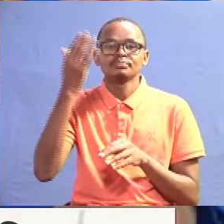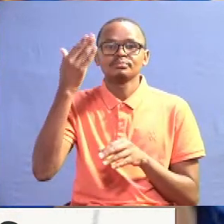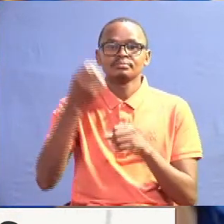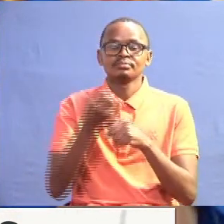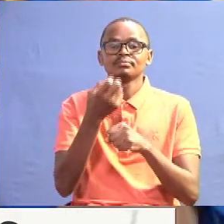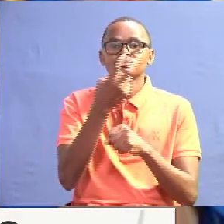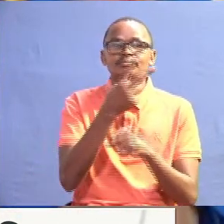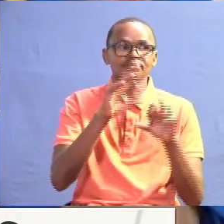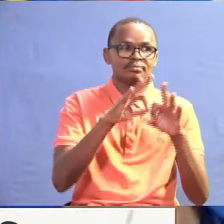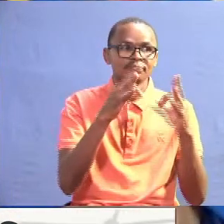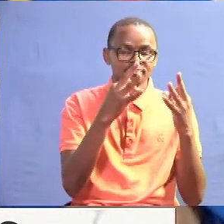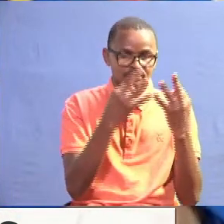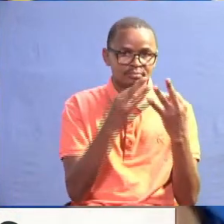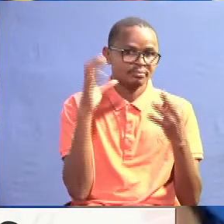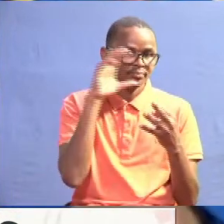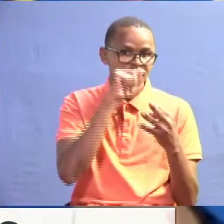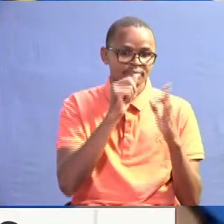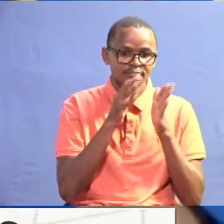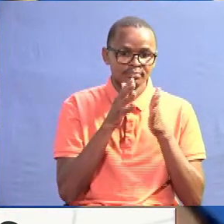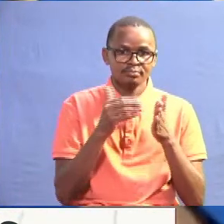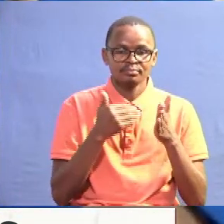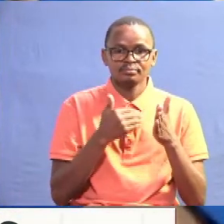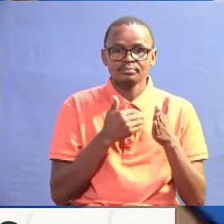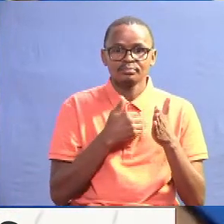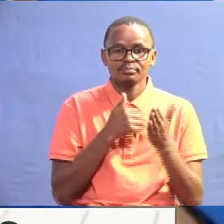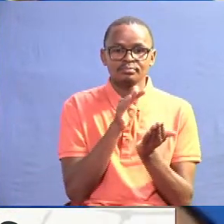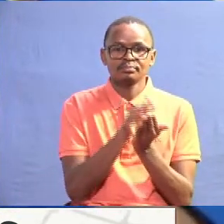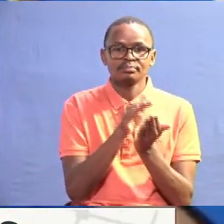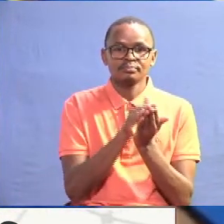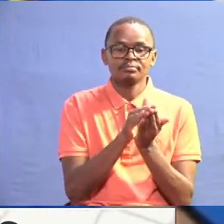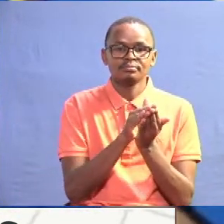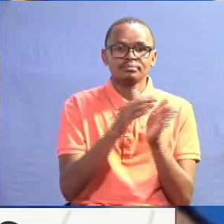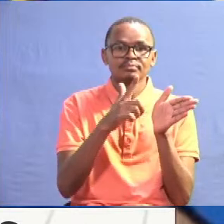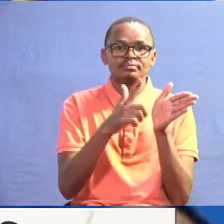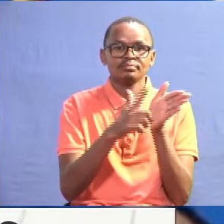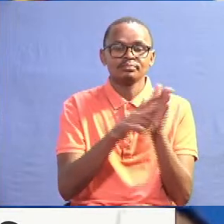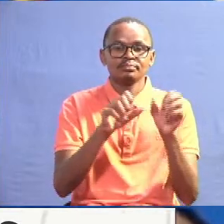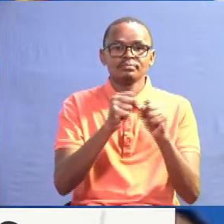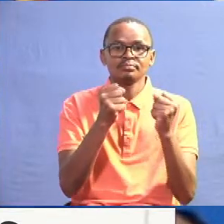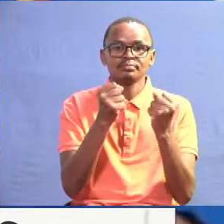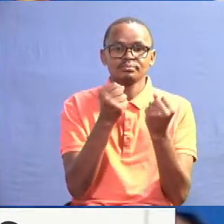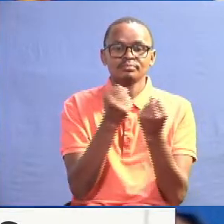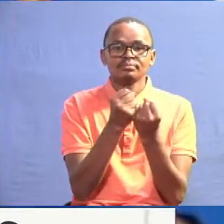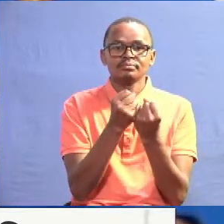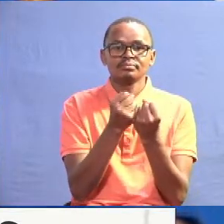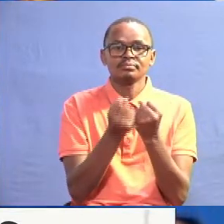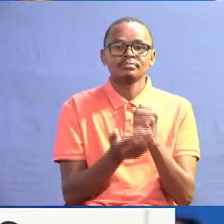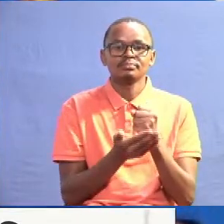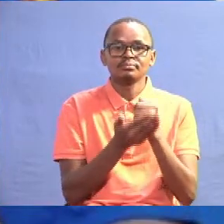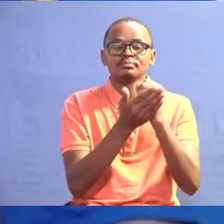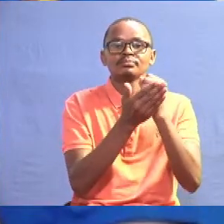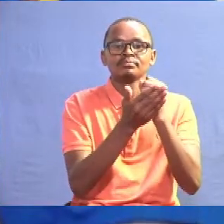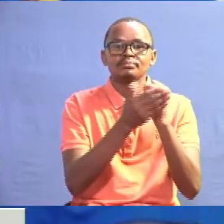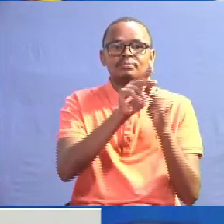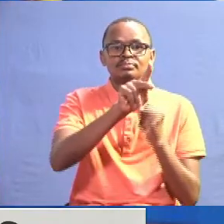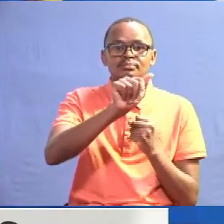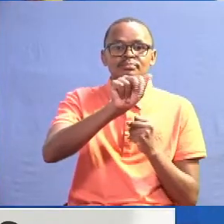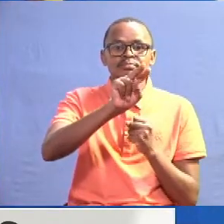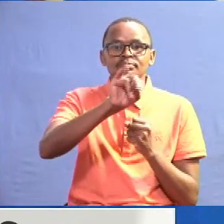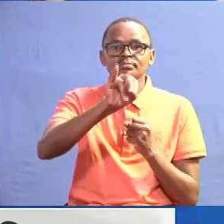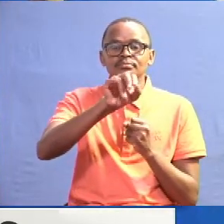Nevertheless, families of the missing persons have petitioned the Law Society of Kenya for intervention. Kanja stated